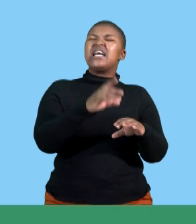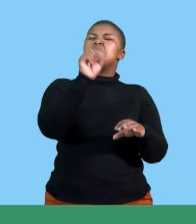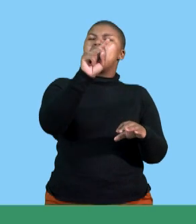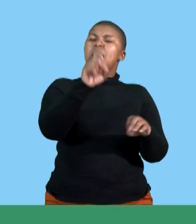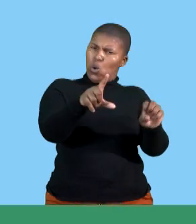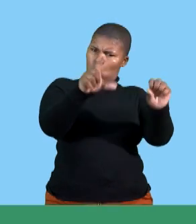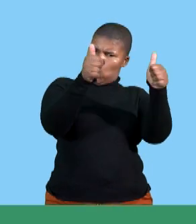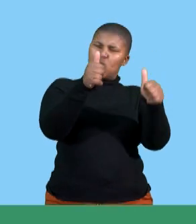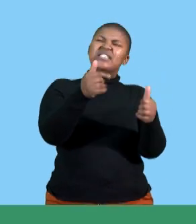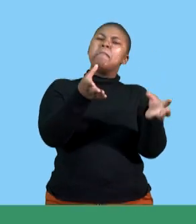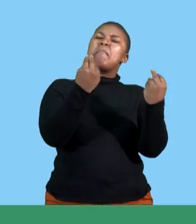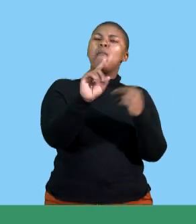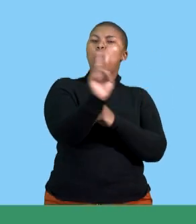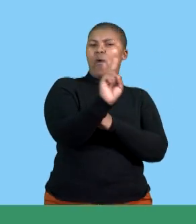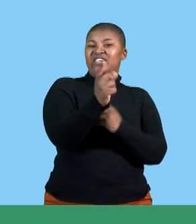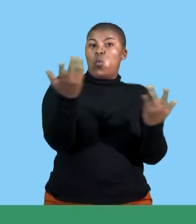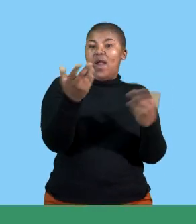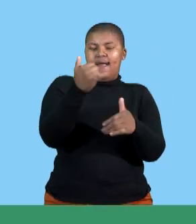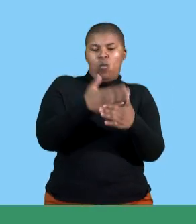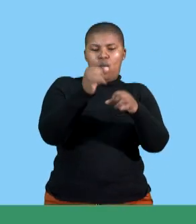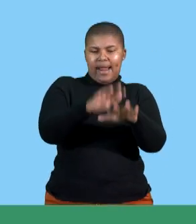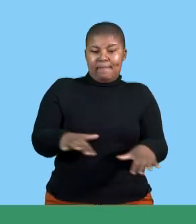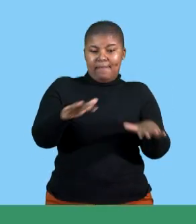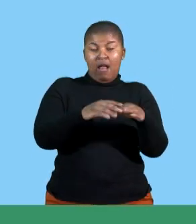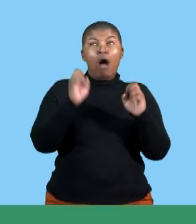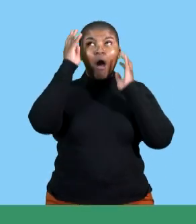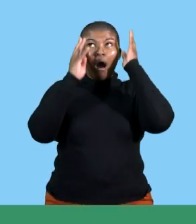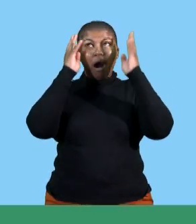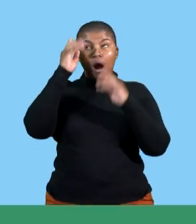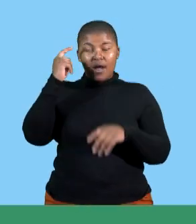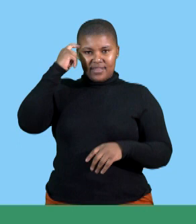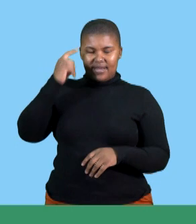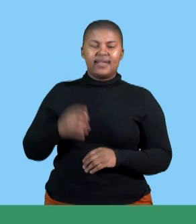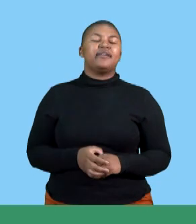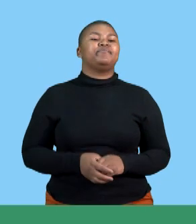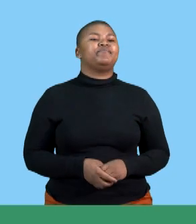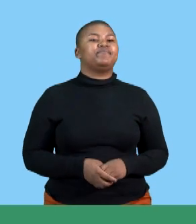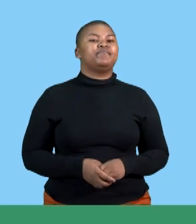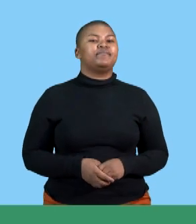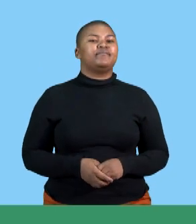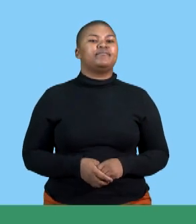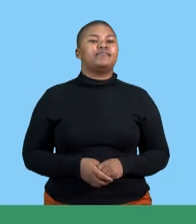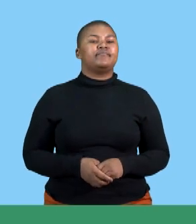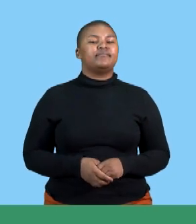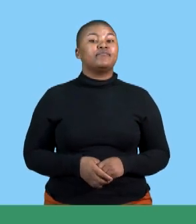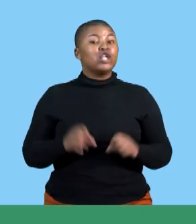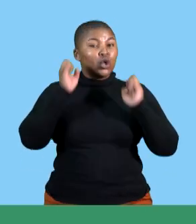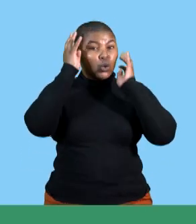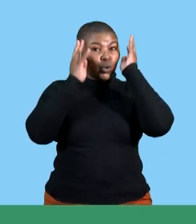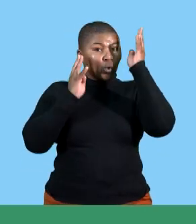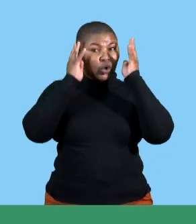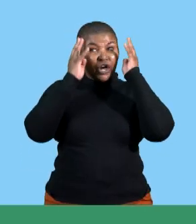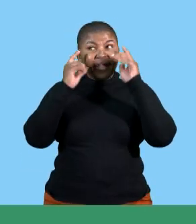creative thinking in the workplace. Number one, creative thinking improves the quality of solutions to